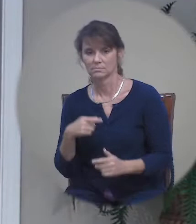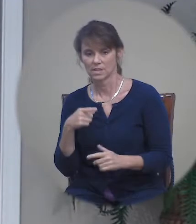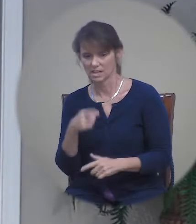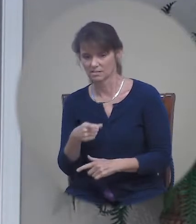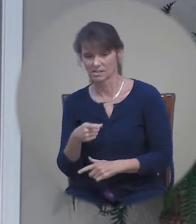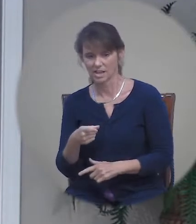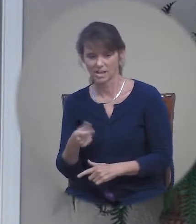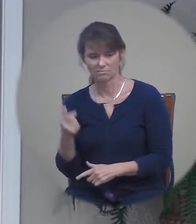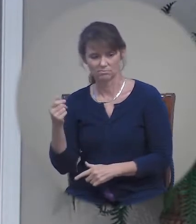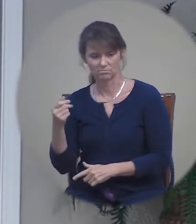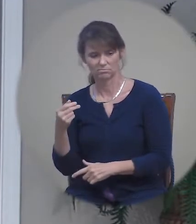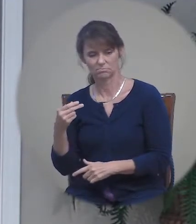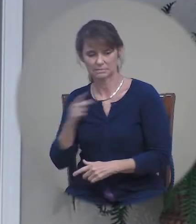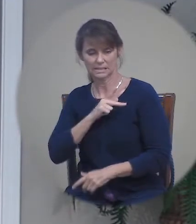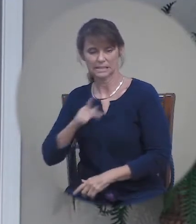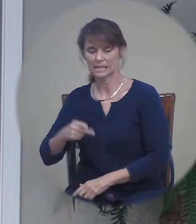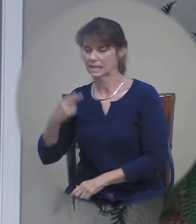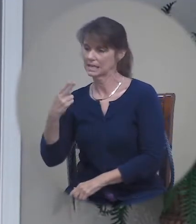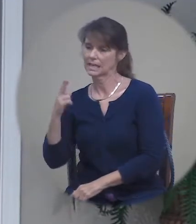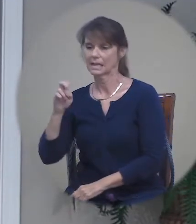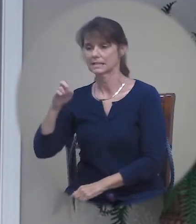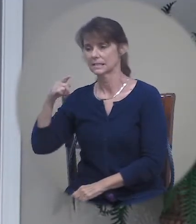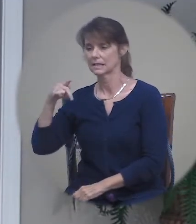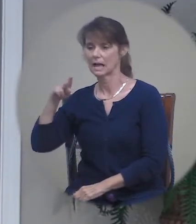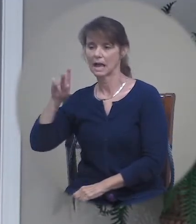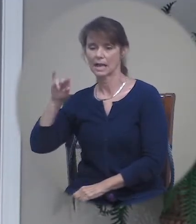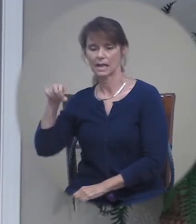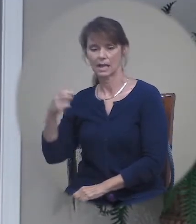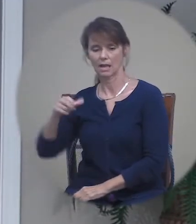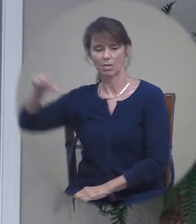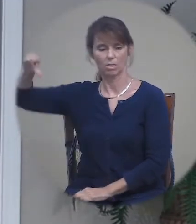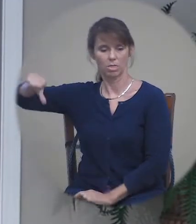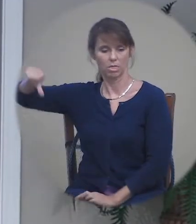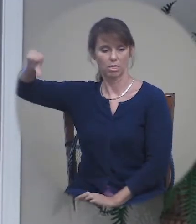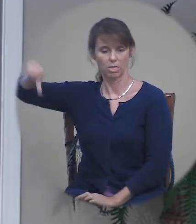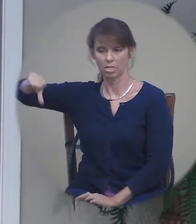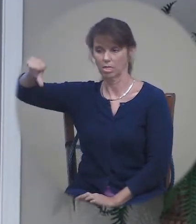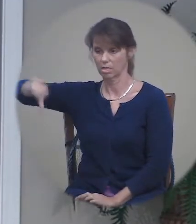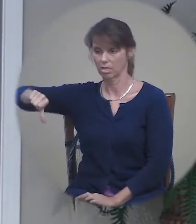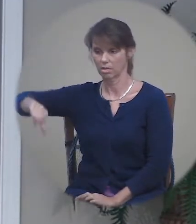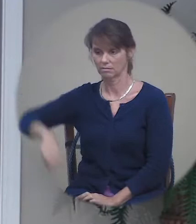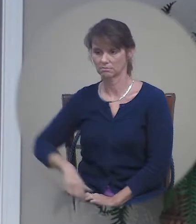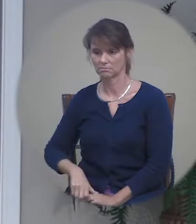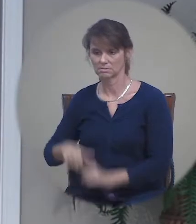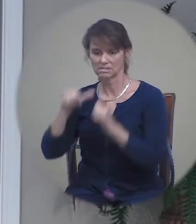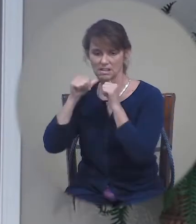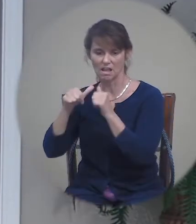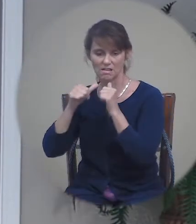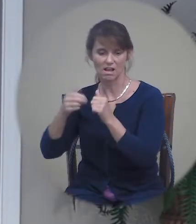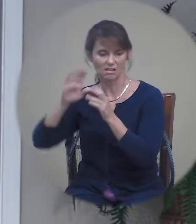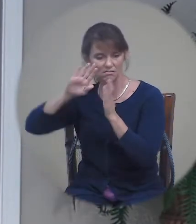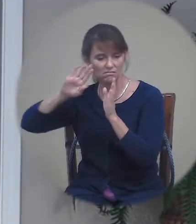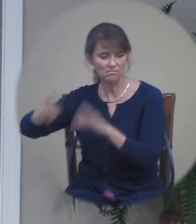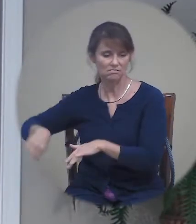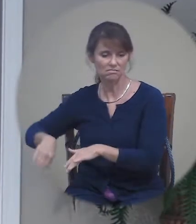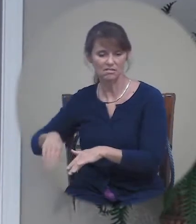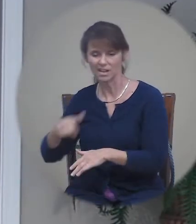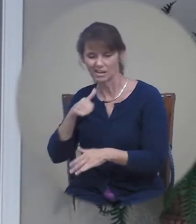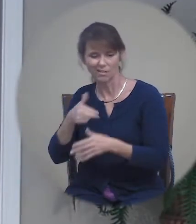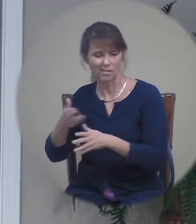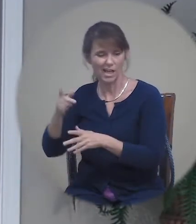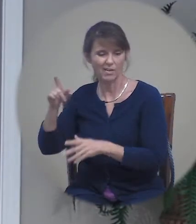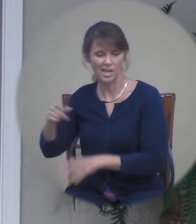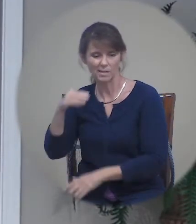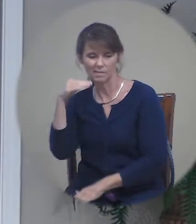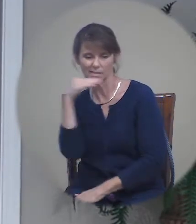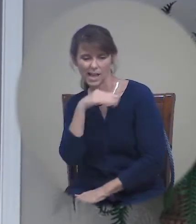they can. 4 different times in this text, he talks about denouncing Hezekiah. He denounces him, don't let Hezekiah deceive you